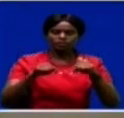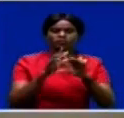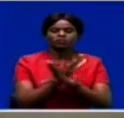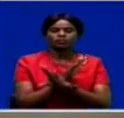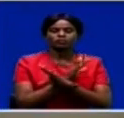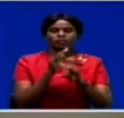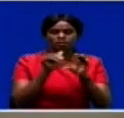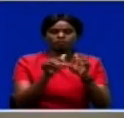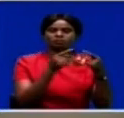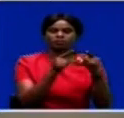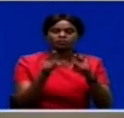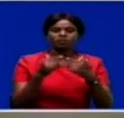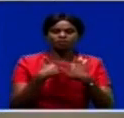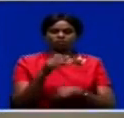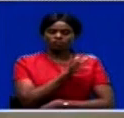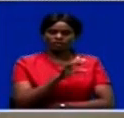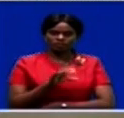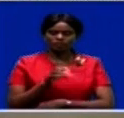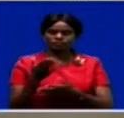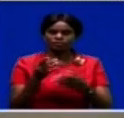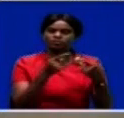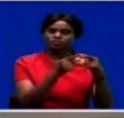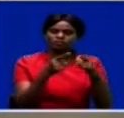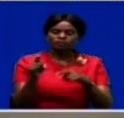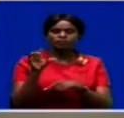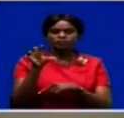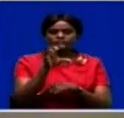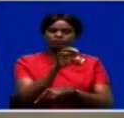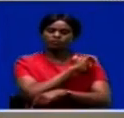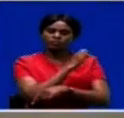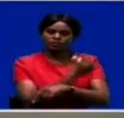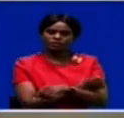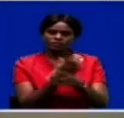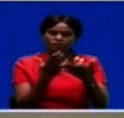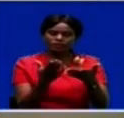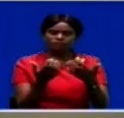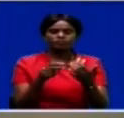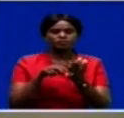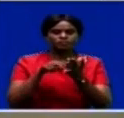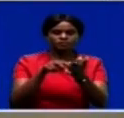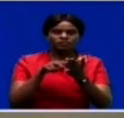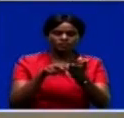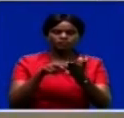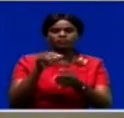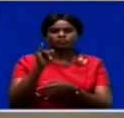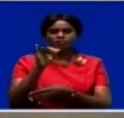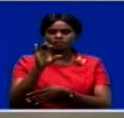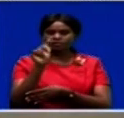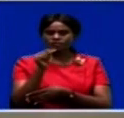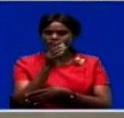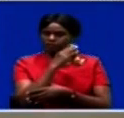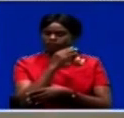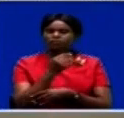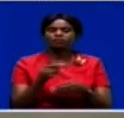various sectors. So we have companies from various sectors, from the energy sector, from the transport sector, the ICT sector,